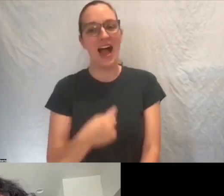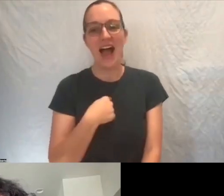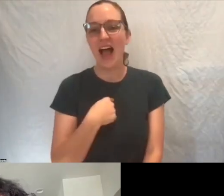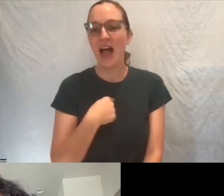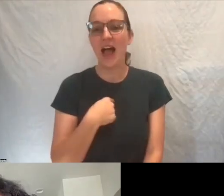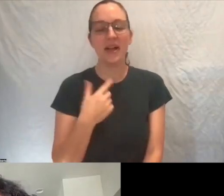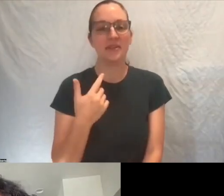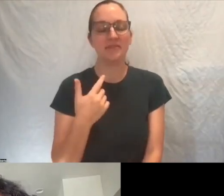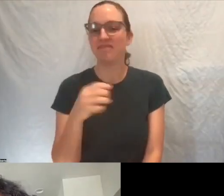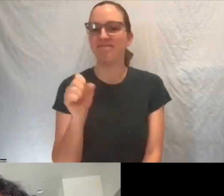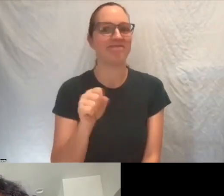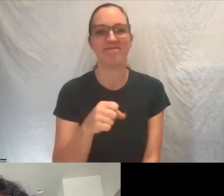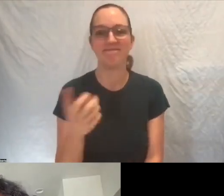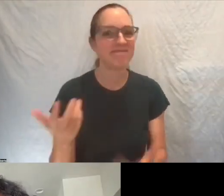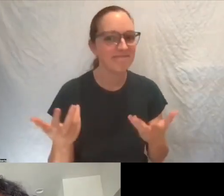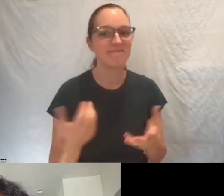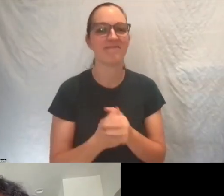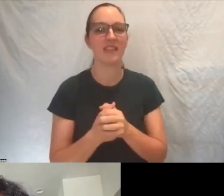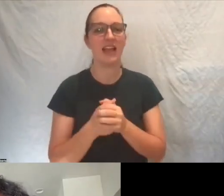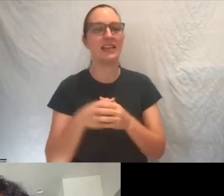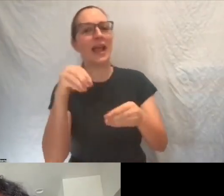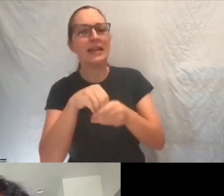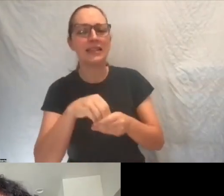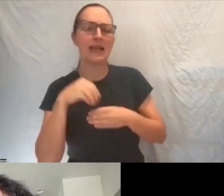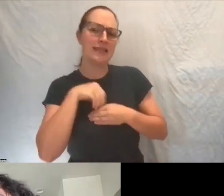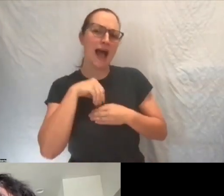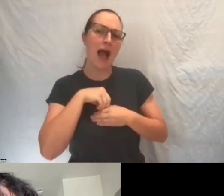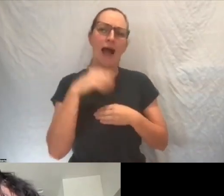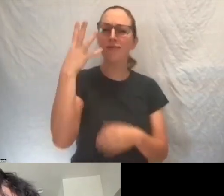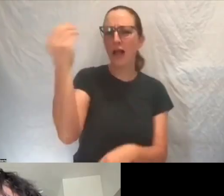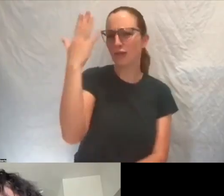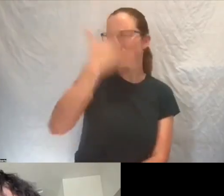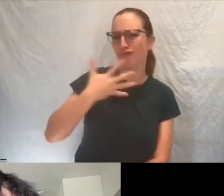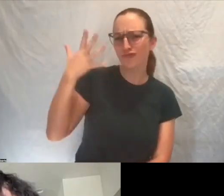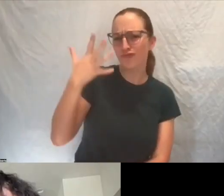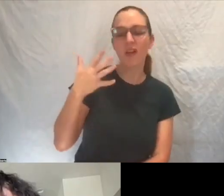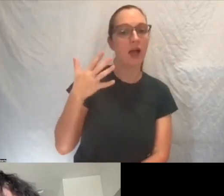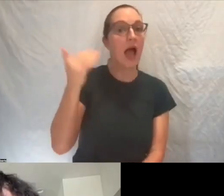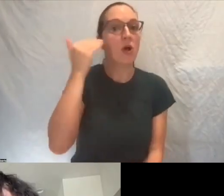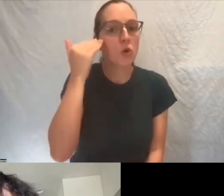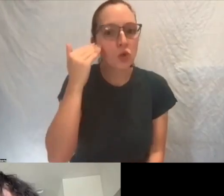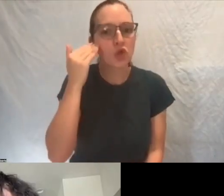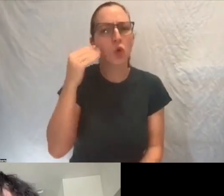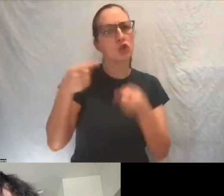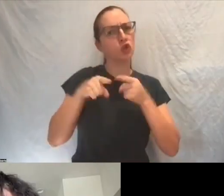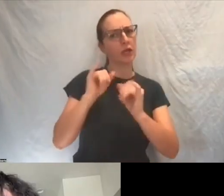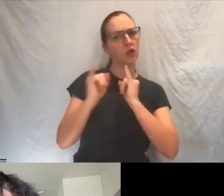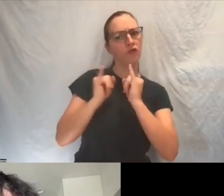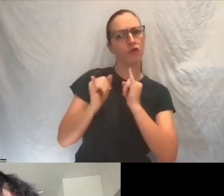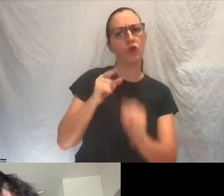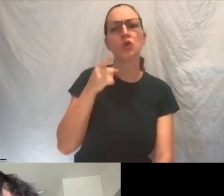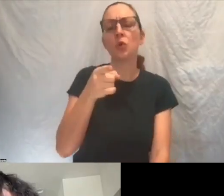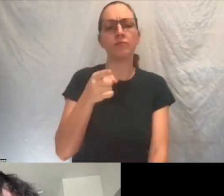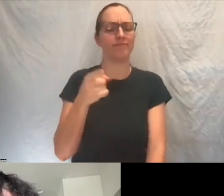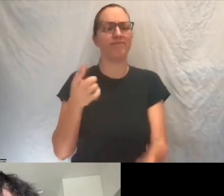just, yeah, and inside out, I could tell it too when I see you on interviews. You're so